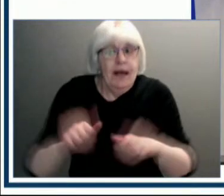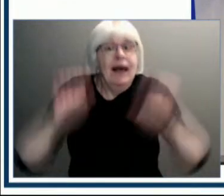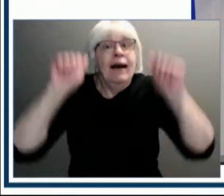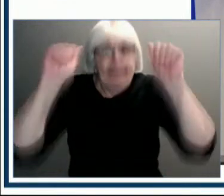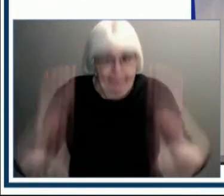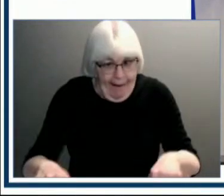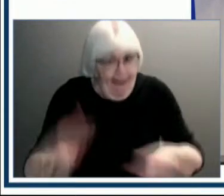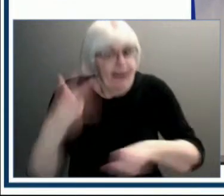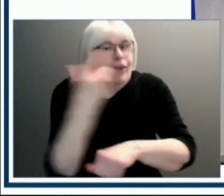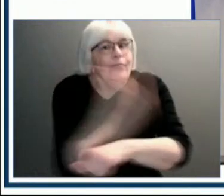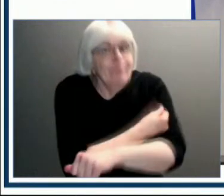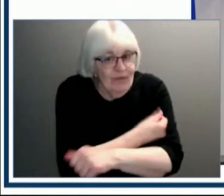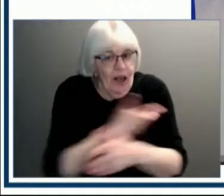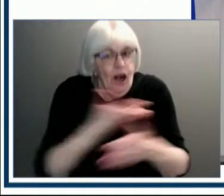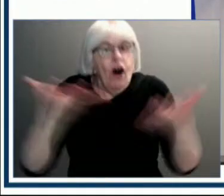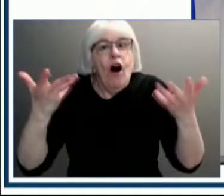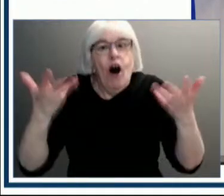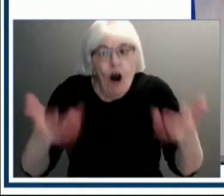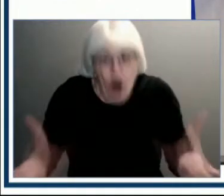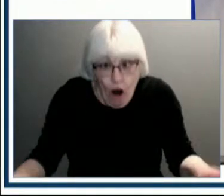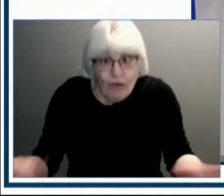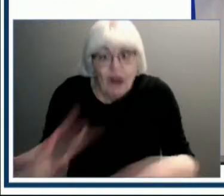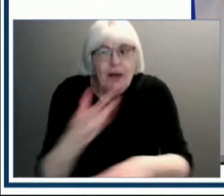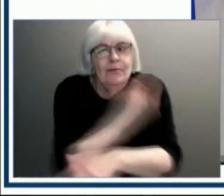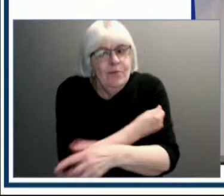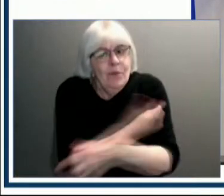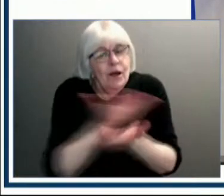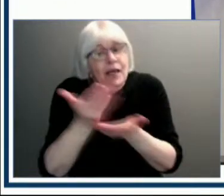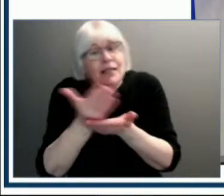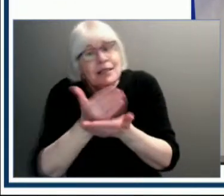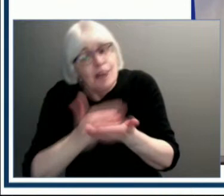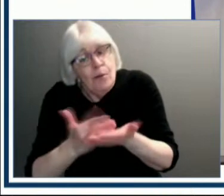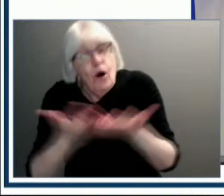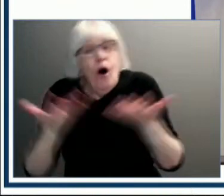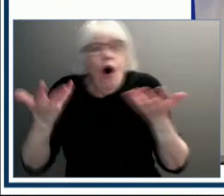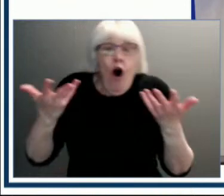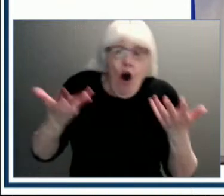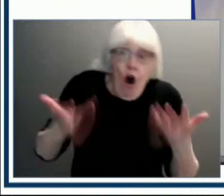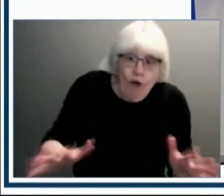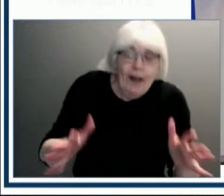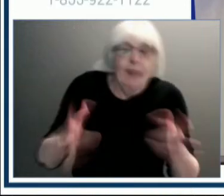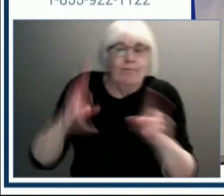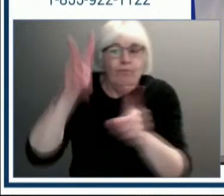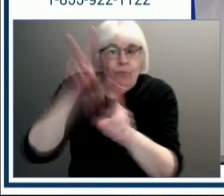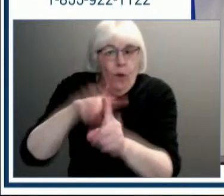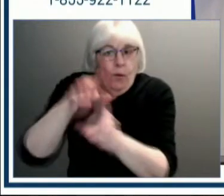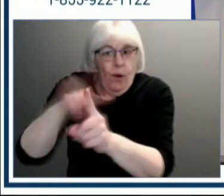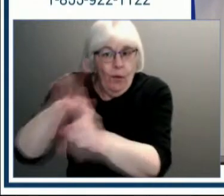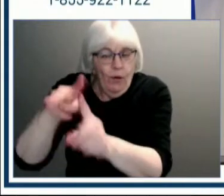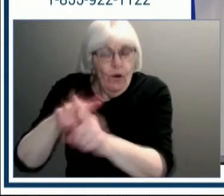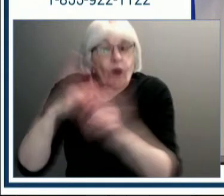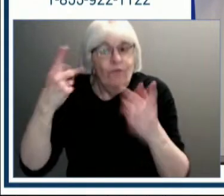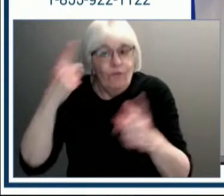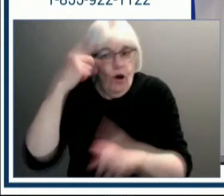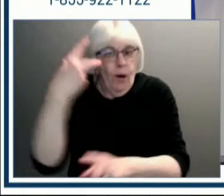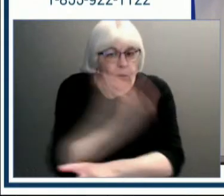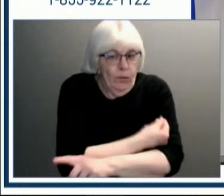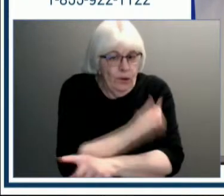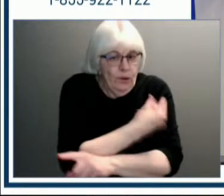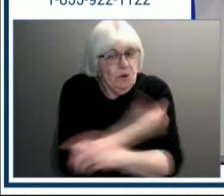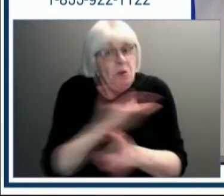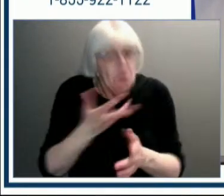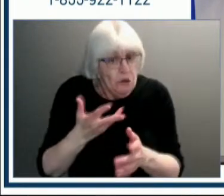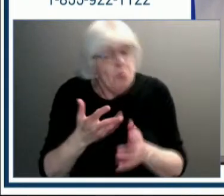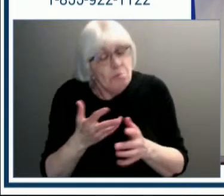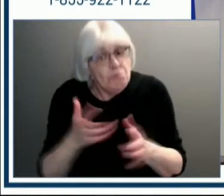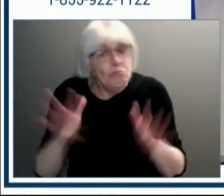their booster or has their appointment booked. So that's not an insignificant number, but it's not 100%